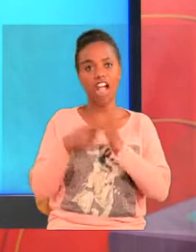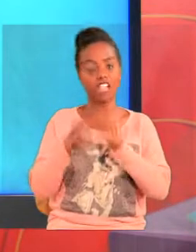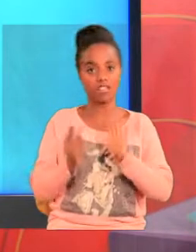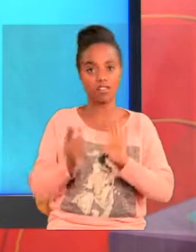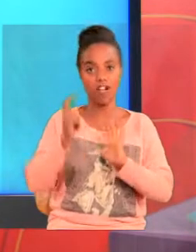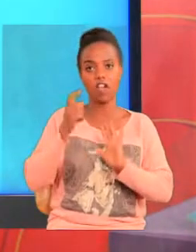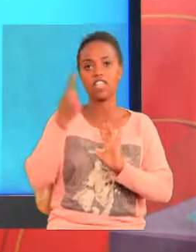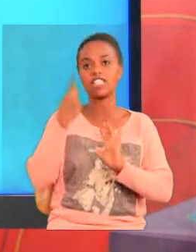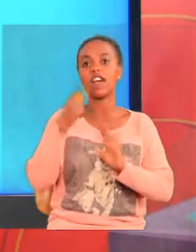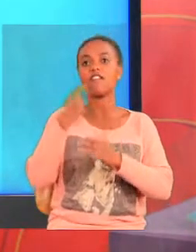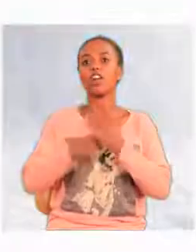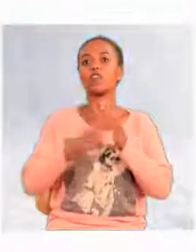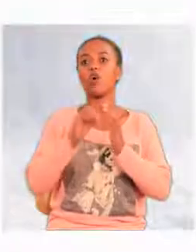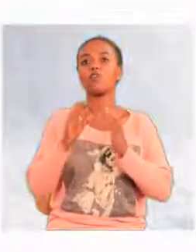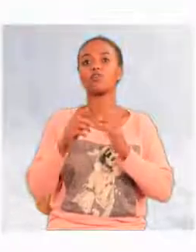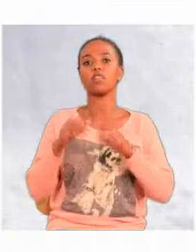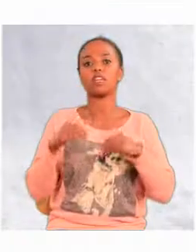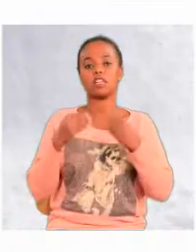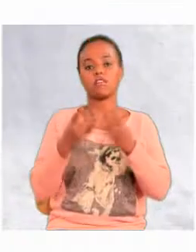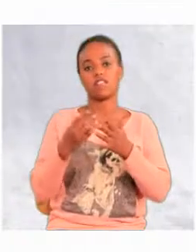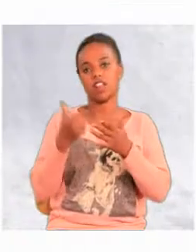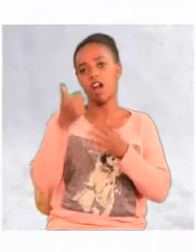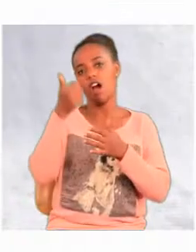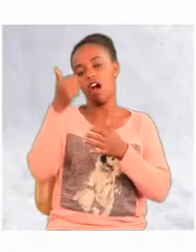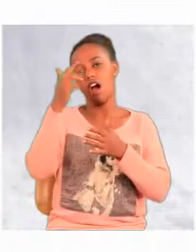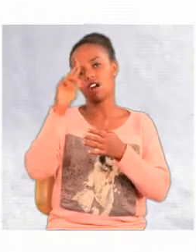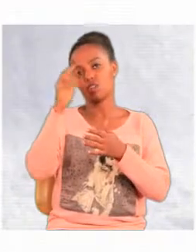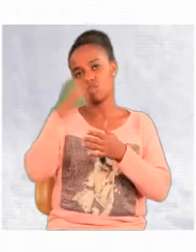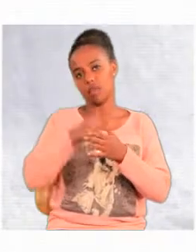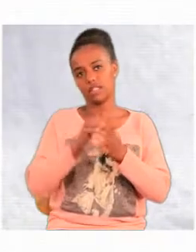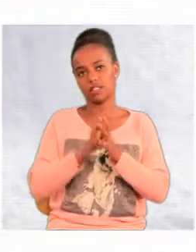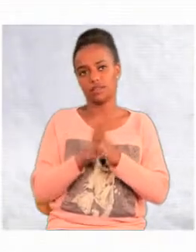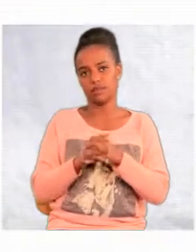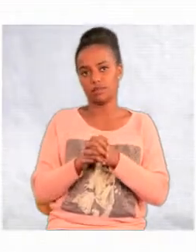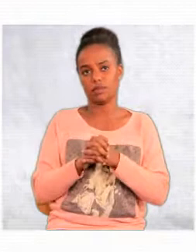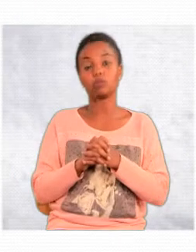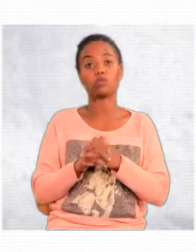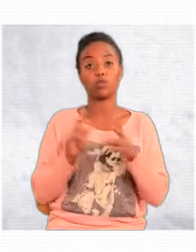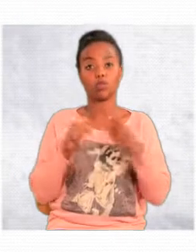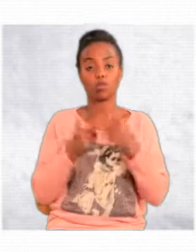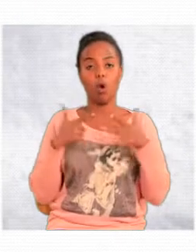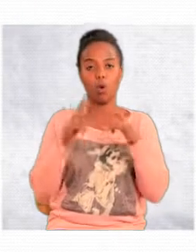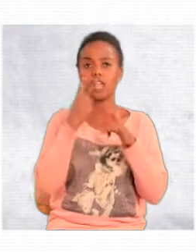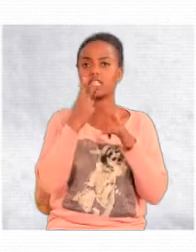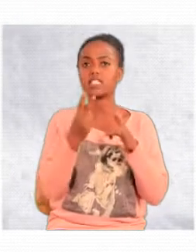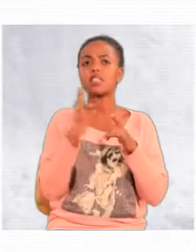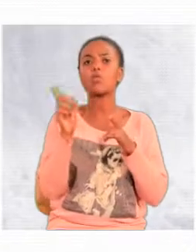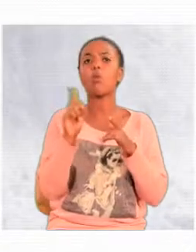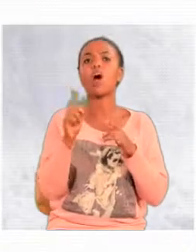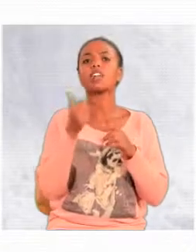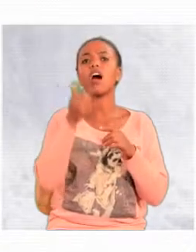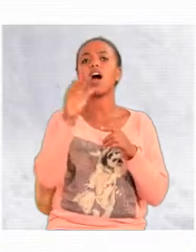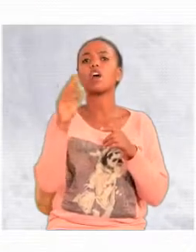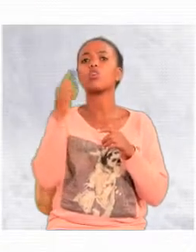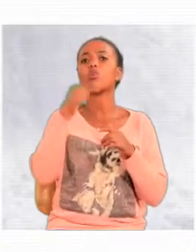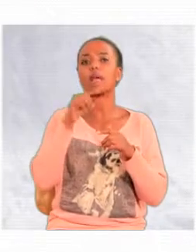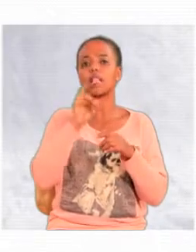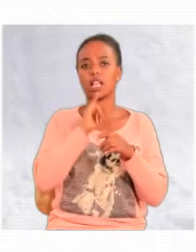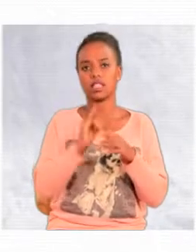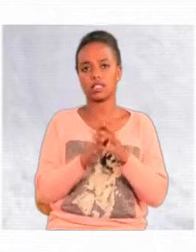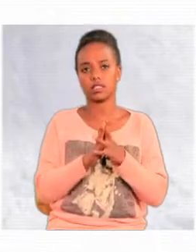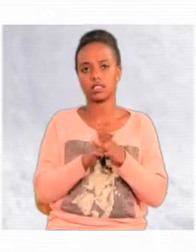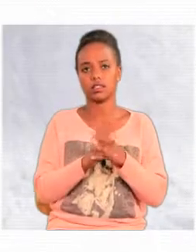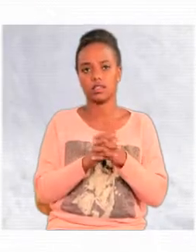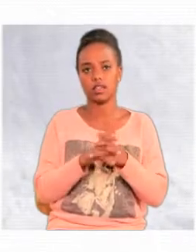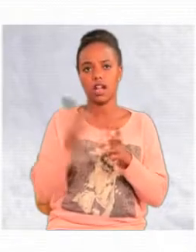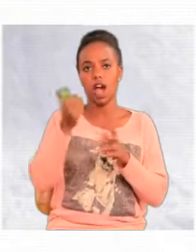identify the validity of a given argument. So, let's see what an argument means.